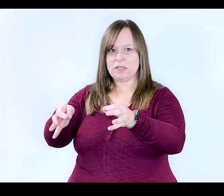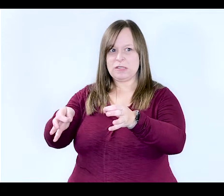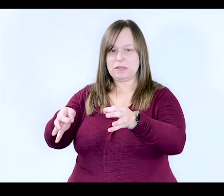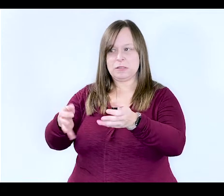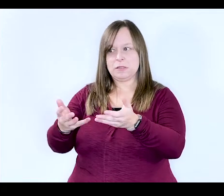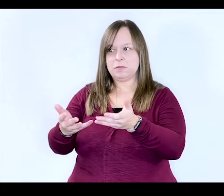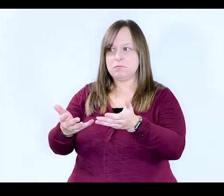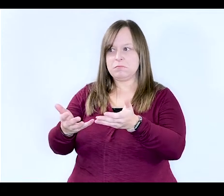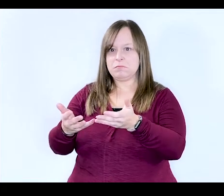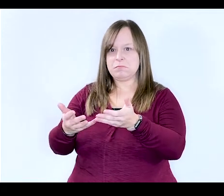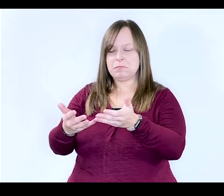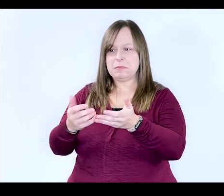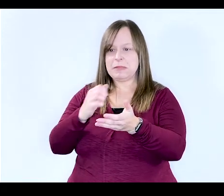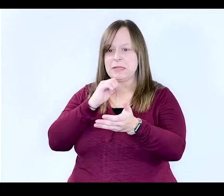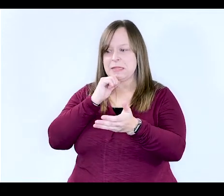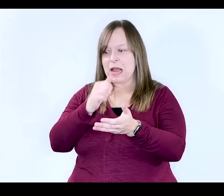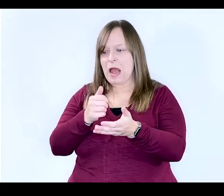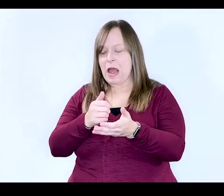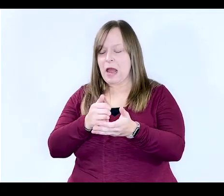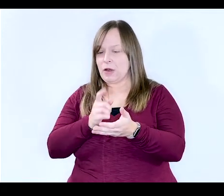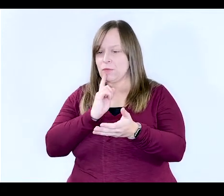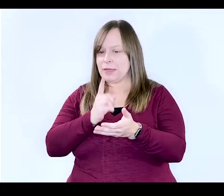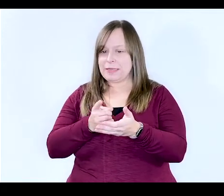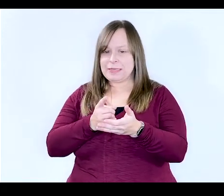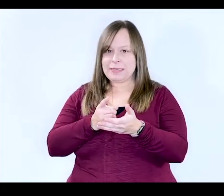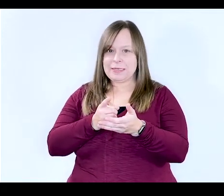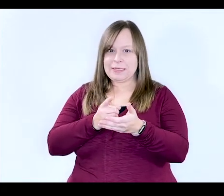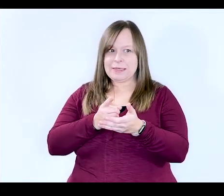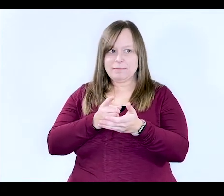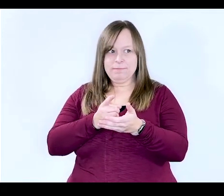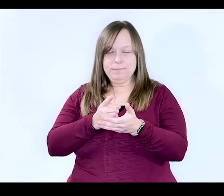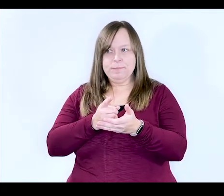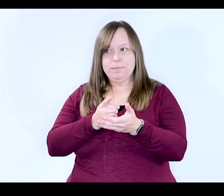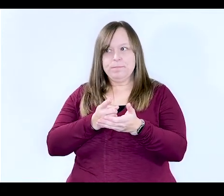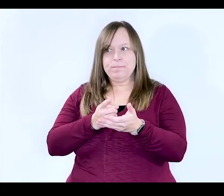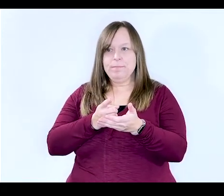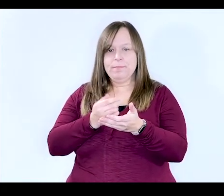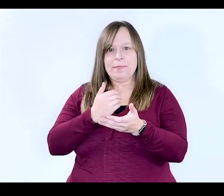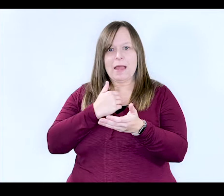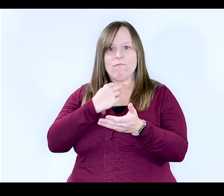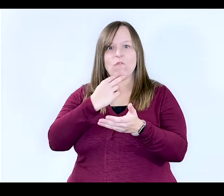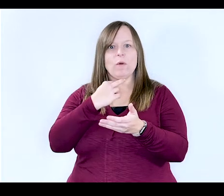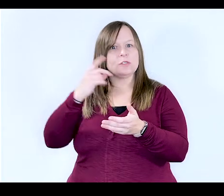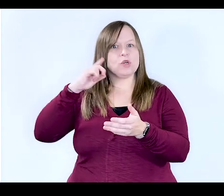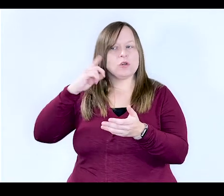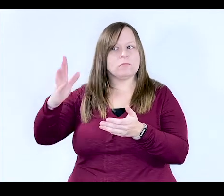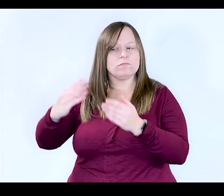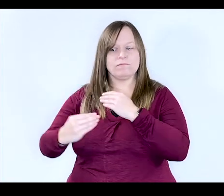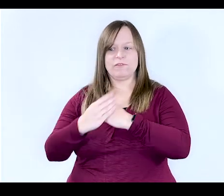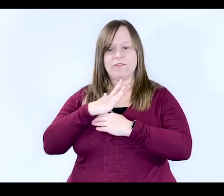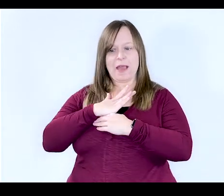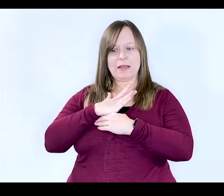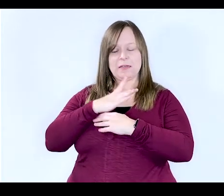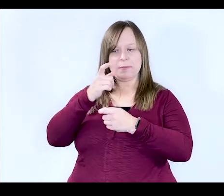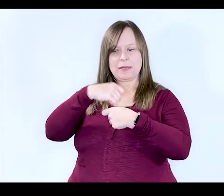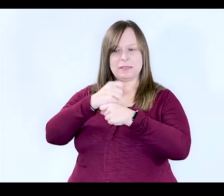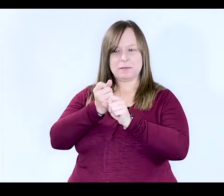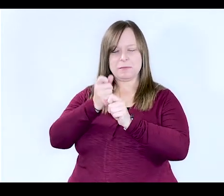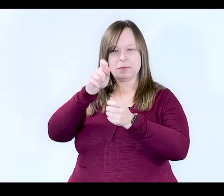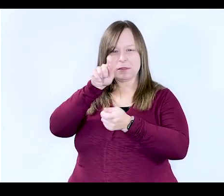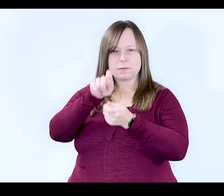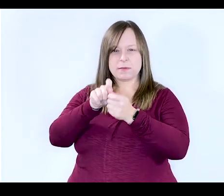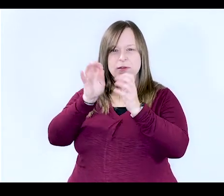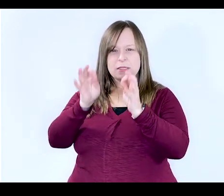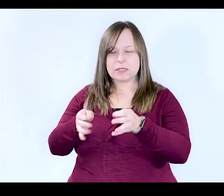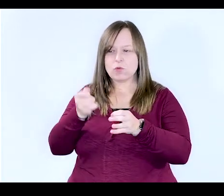not really being available to all the people that need to, whether they're affected by a certain decision